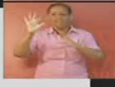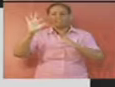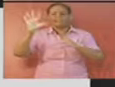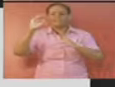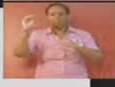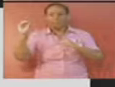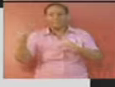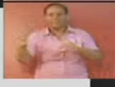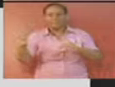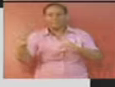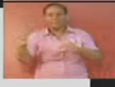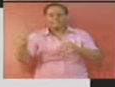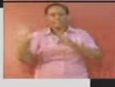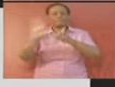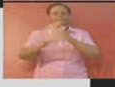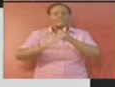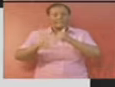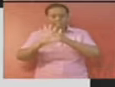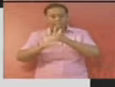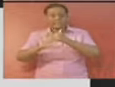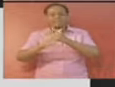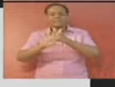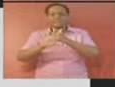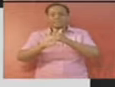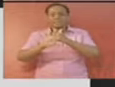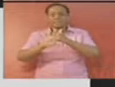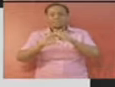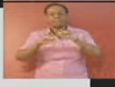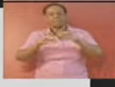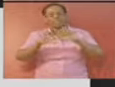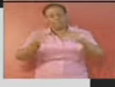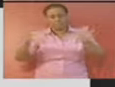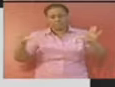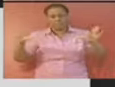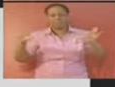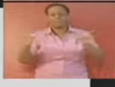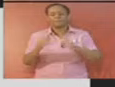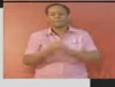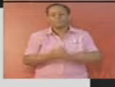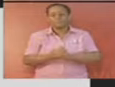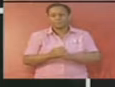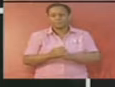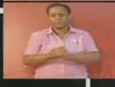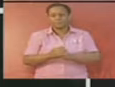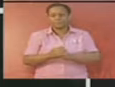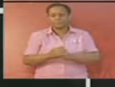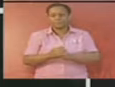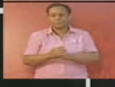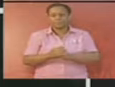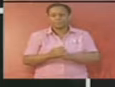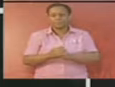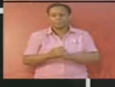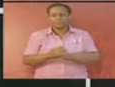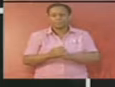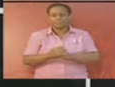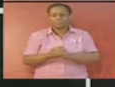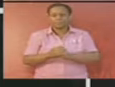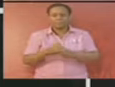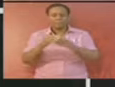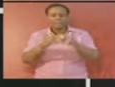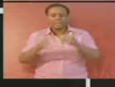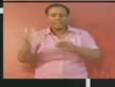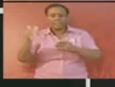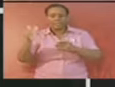that line at the bottom very low and the susceptible individuals very low as well. Next slide. So